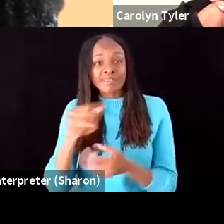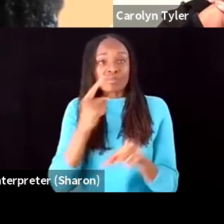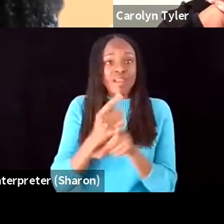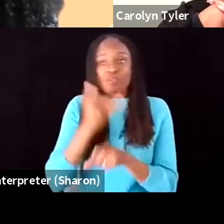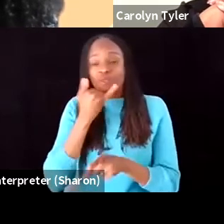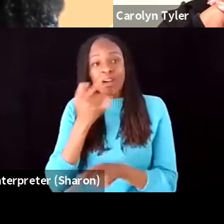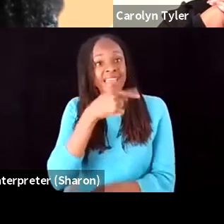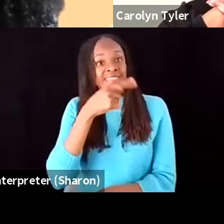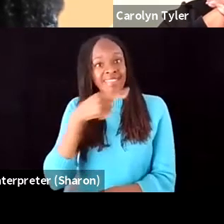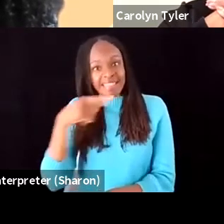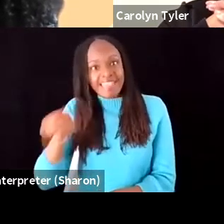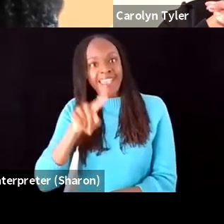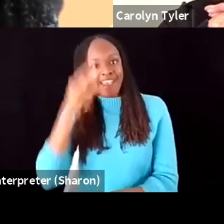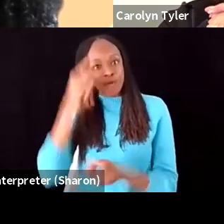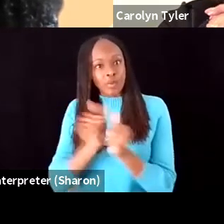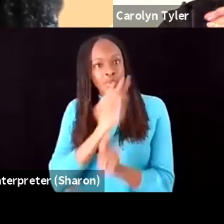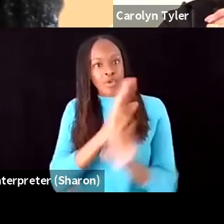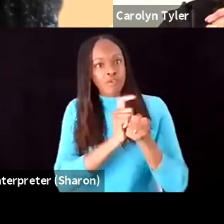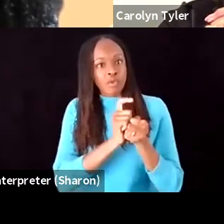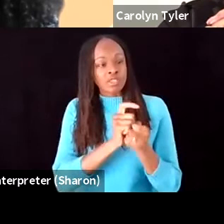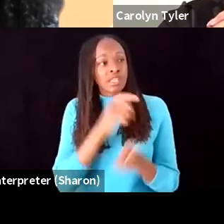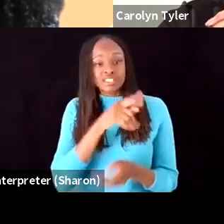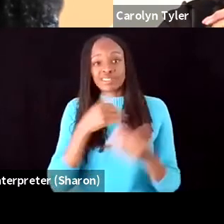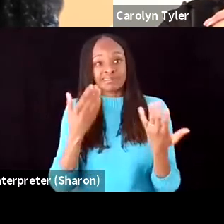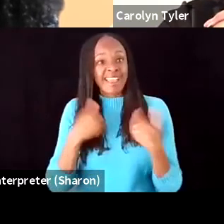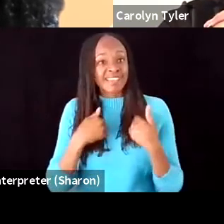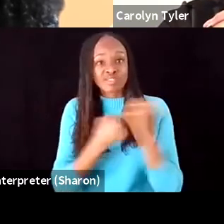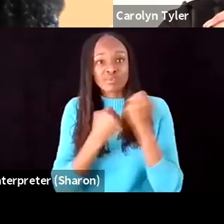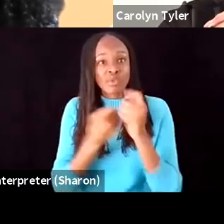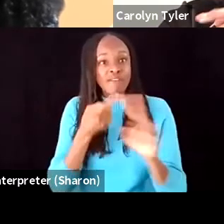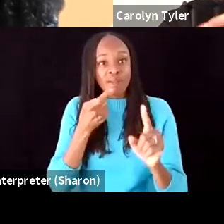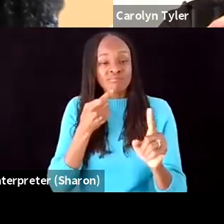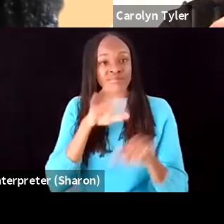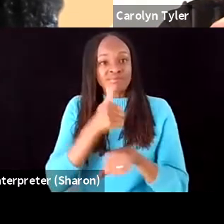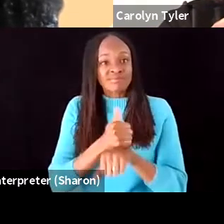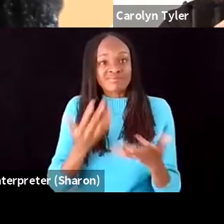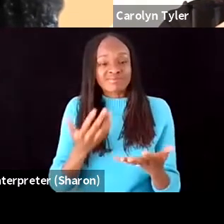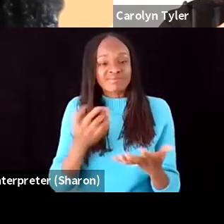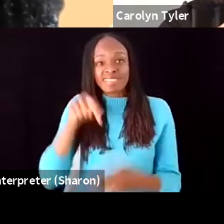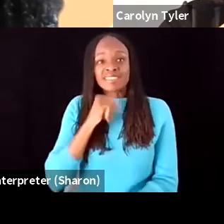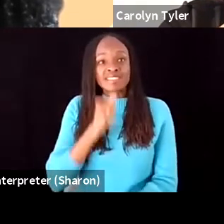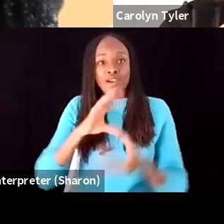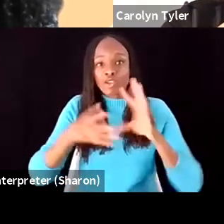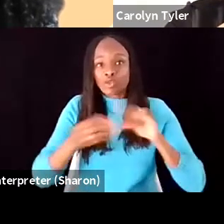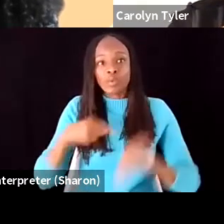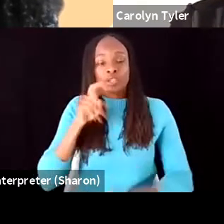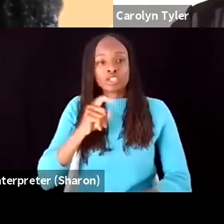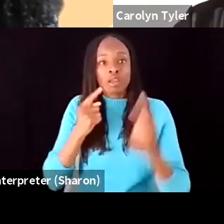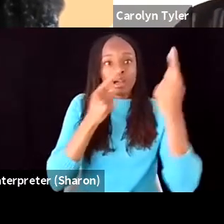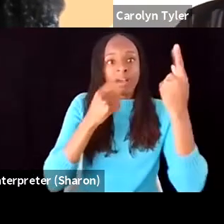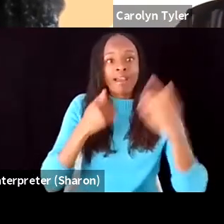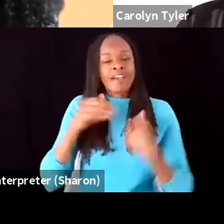reforms, and she maintains support among the establishment. This is not a story we should pursue. There are other